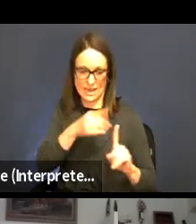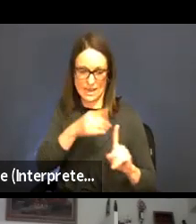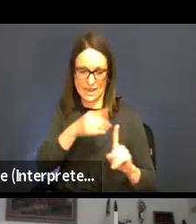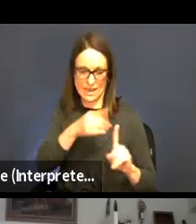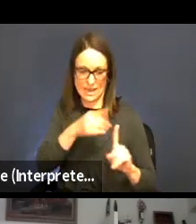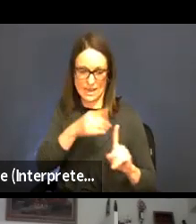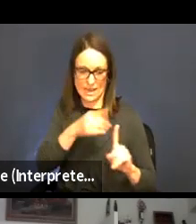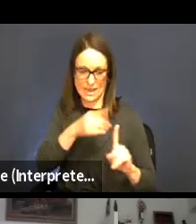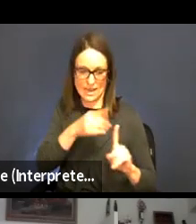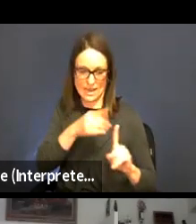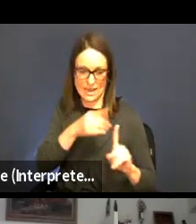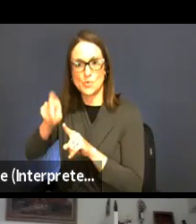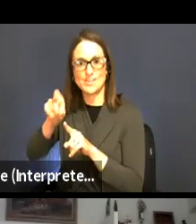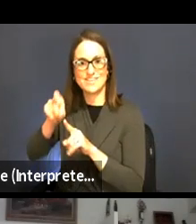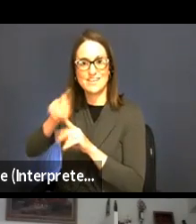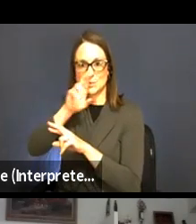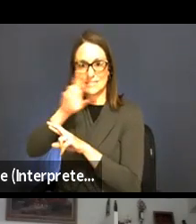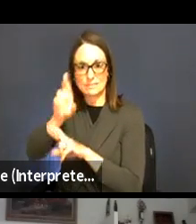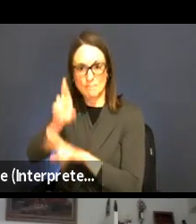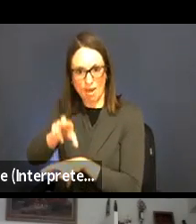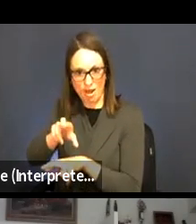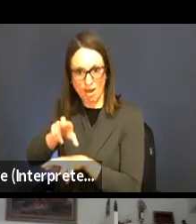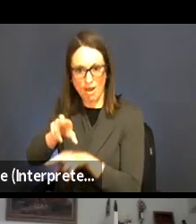and adapt.